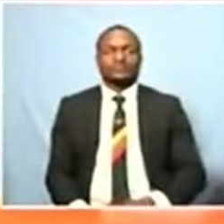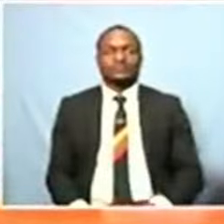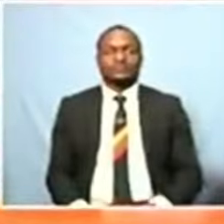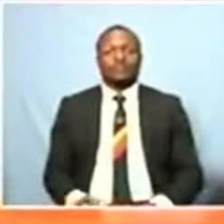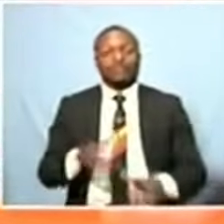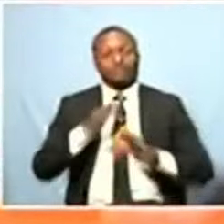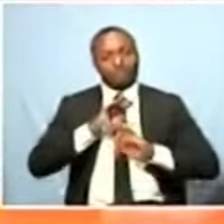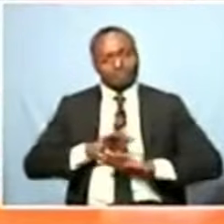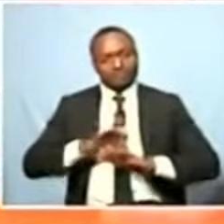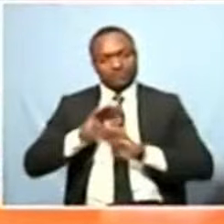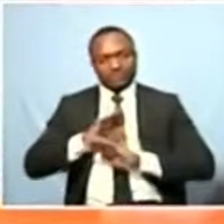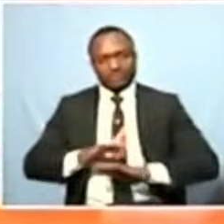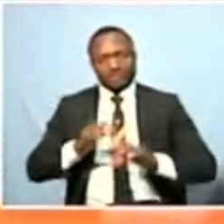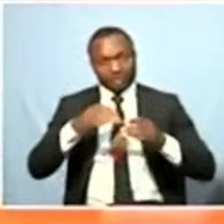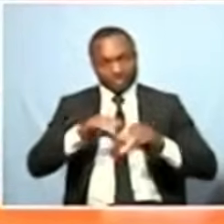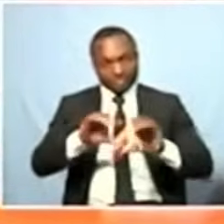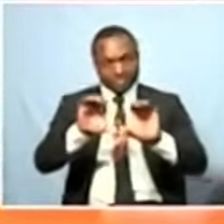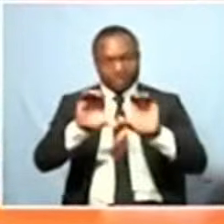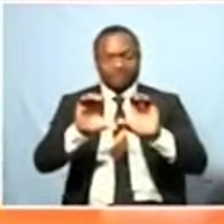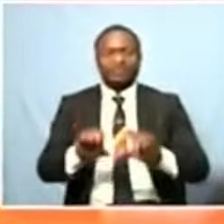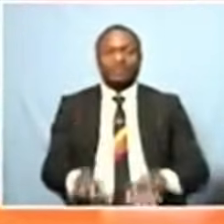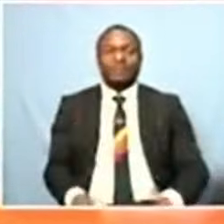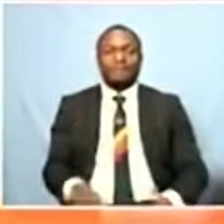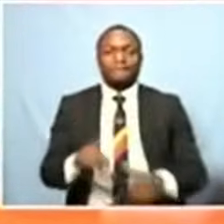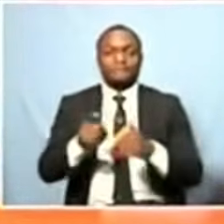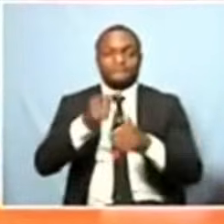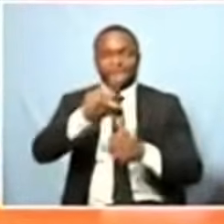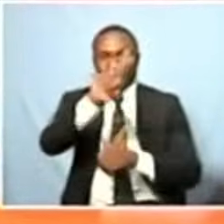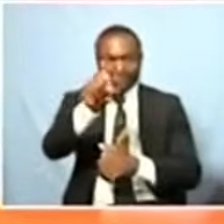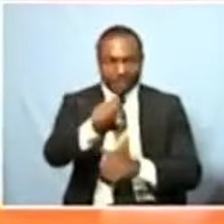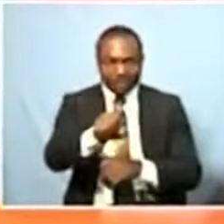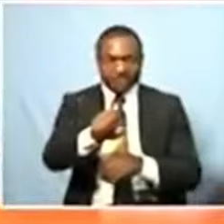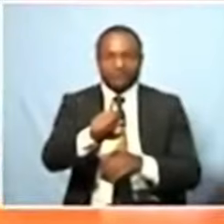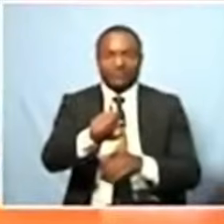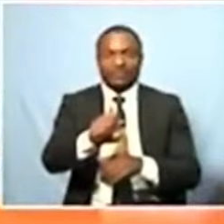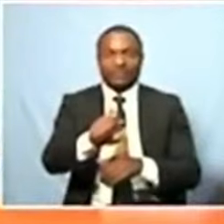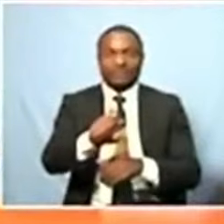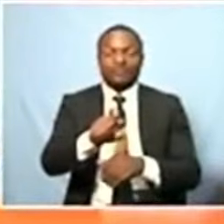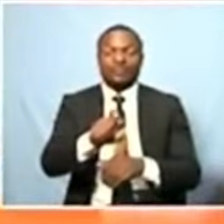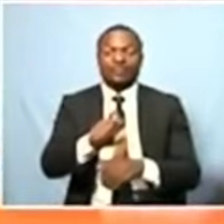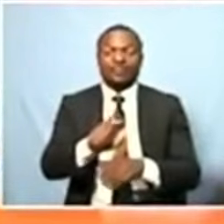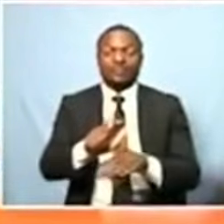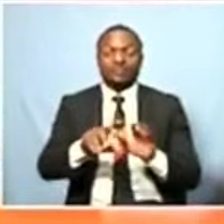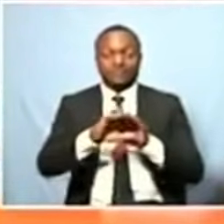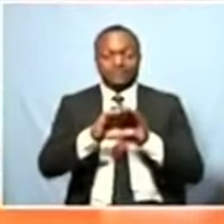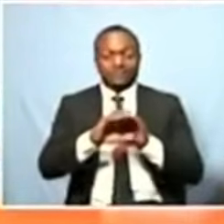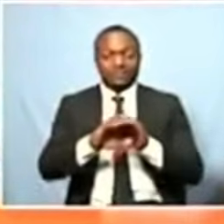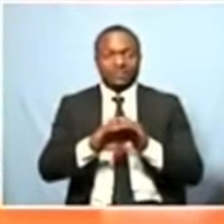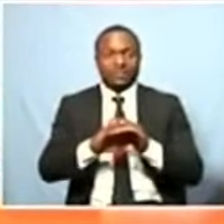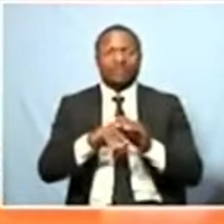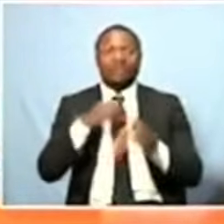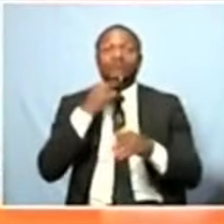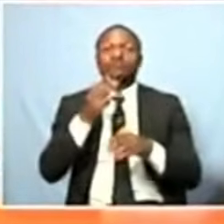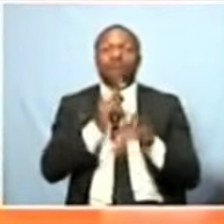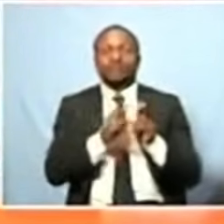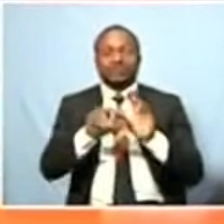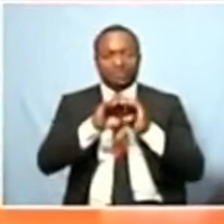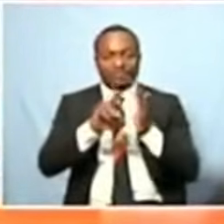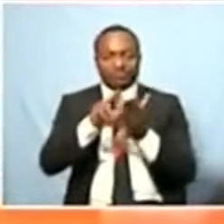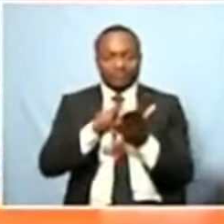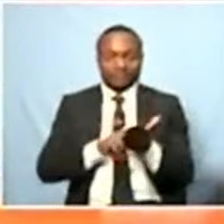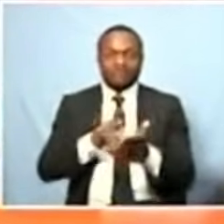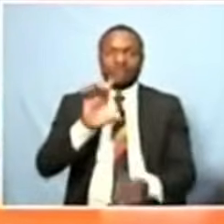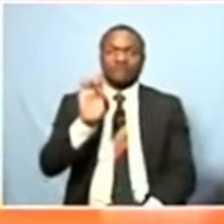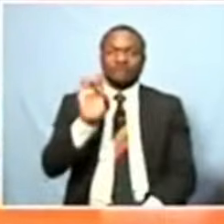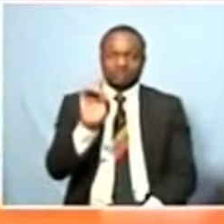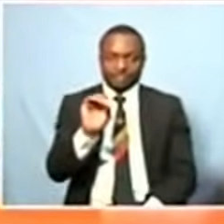Order, we make progress. The next question, questions for oral answer understanding order